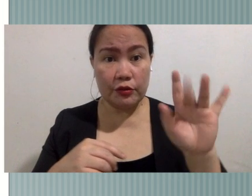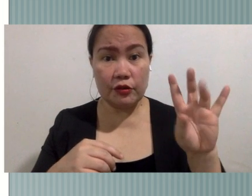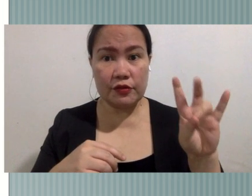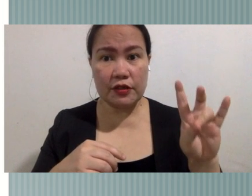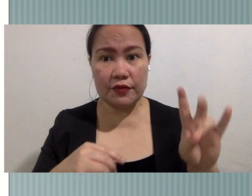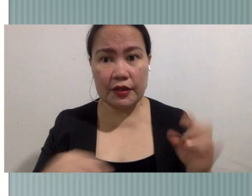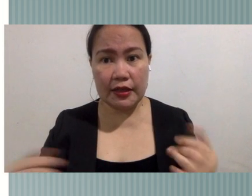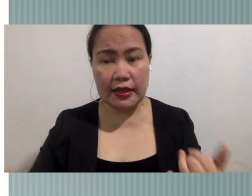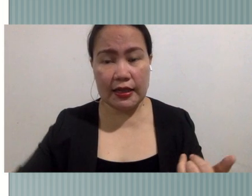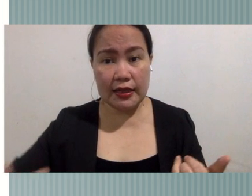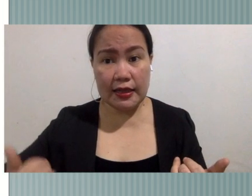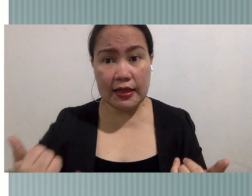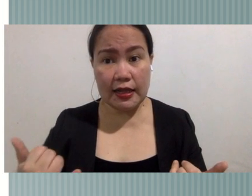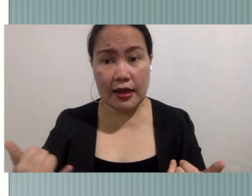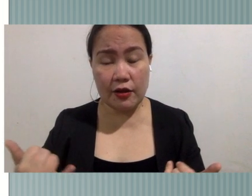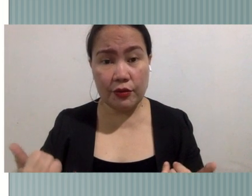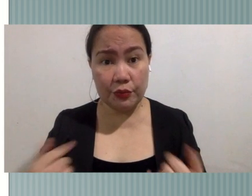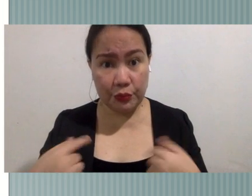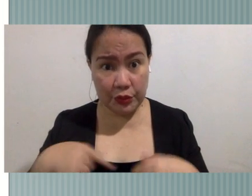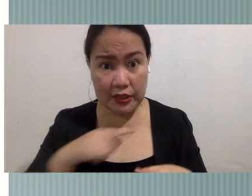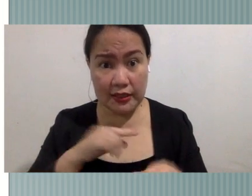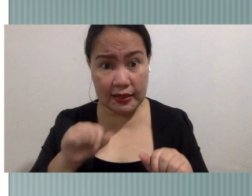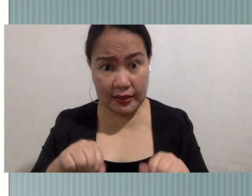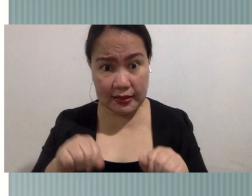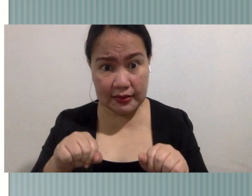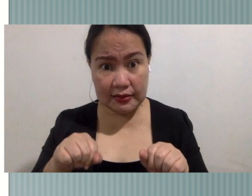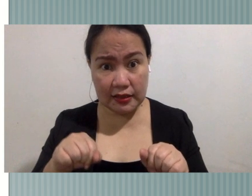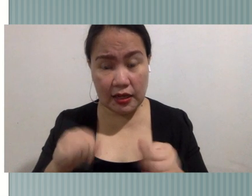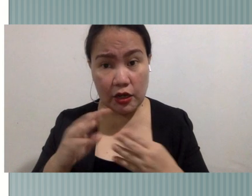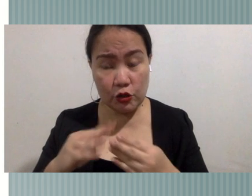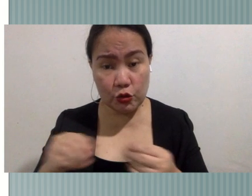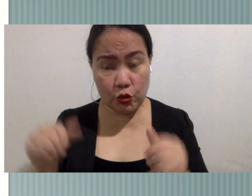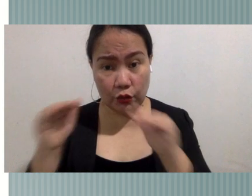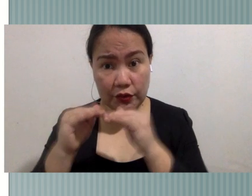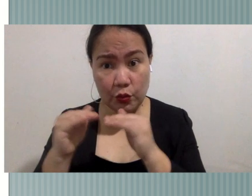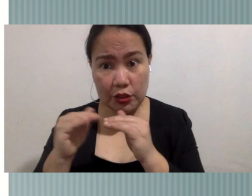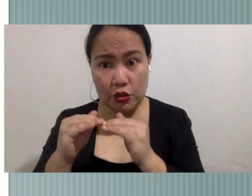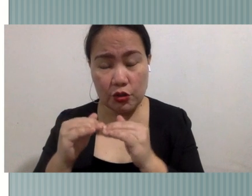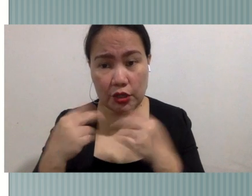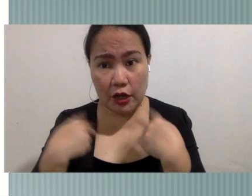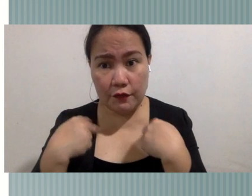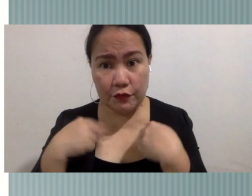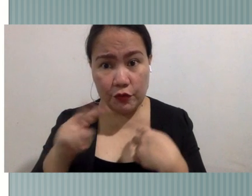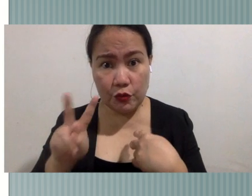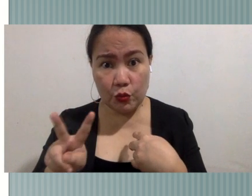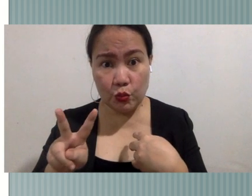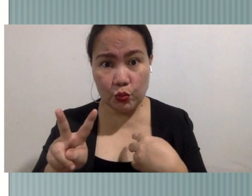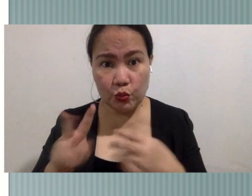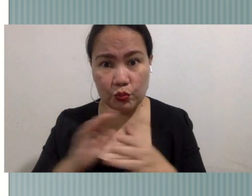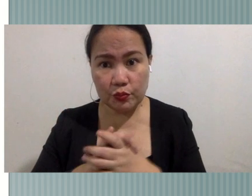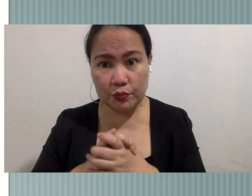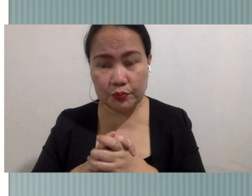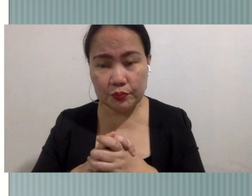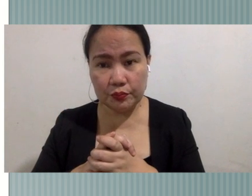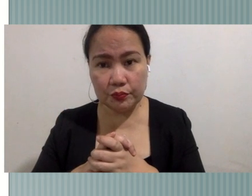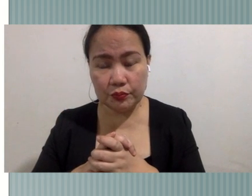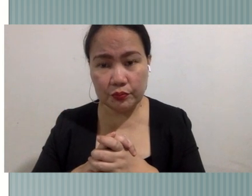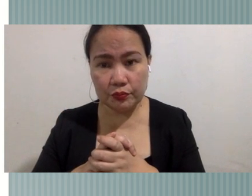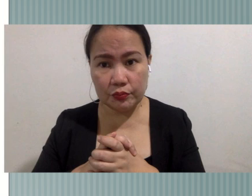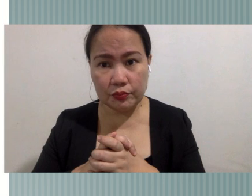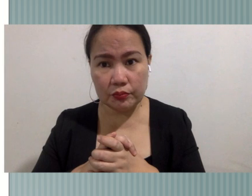7. Ngayon, pwede na natin isolve yung equation. Meron tayong dalawang equation.